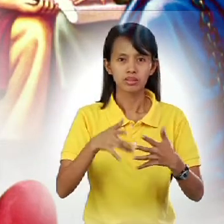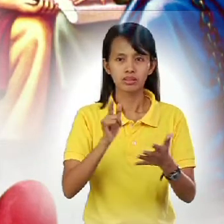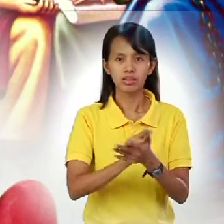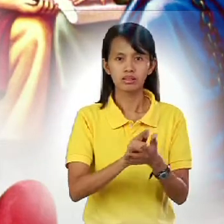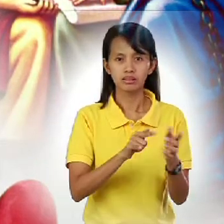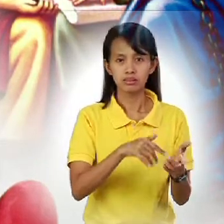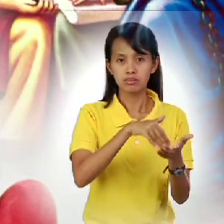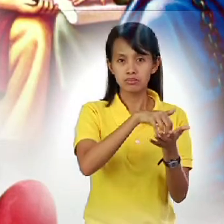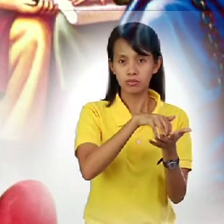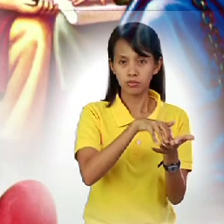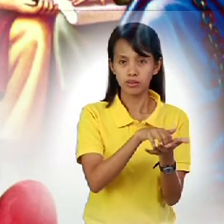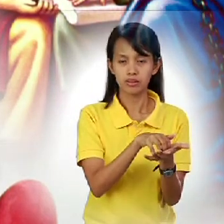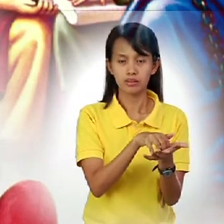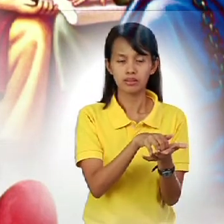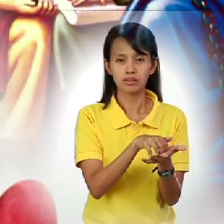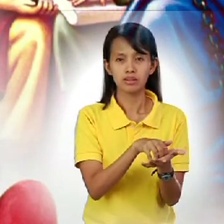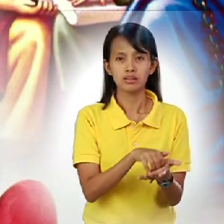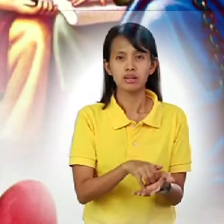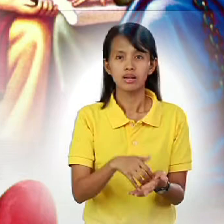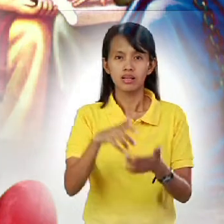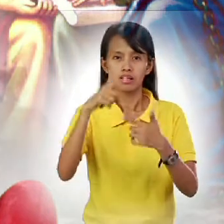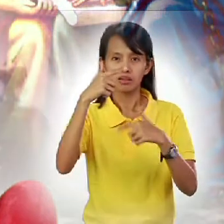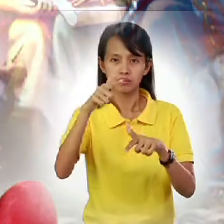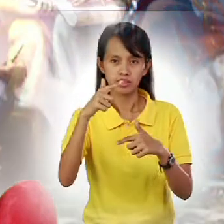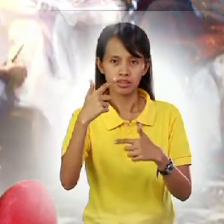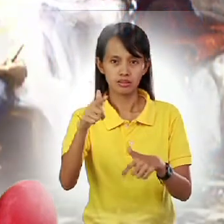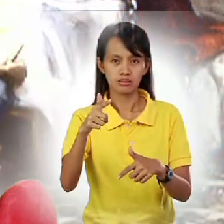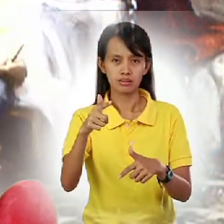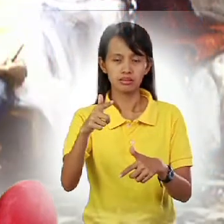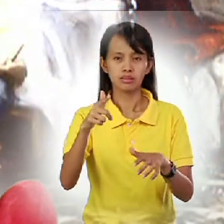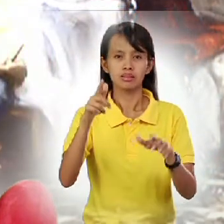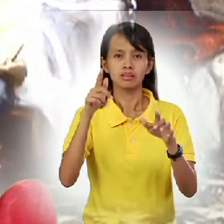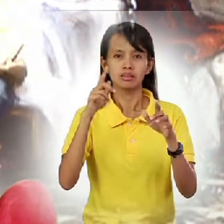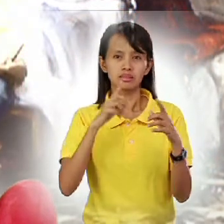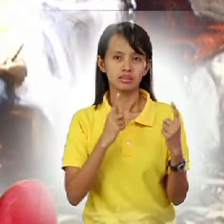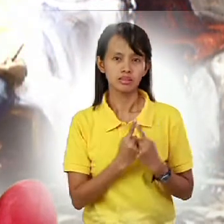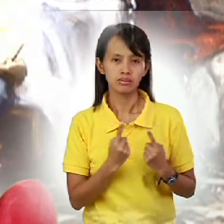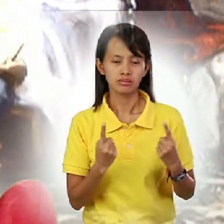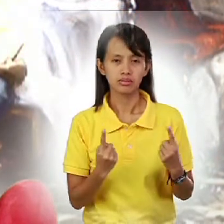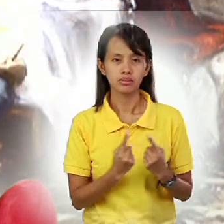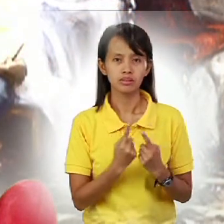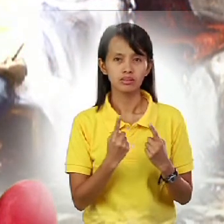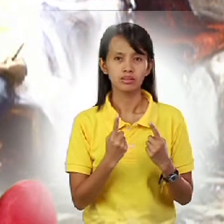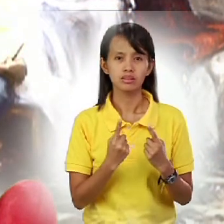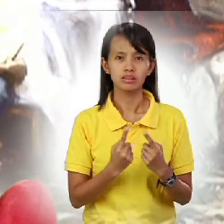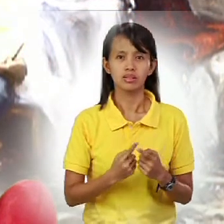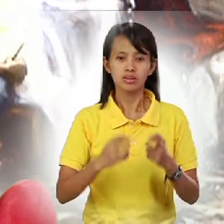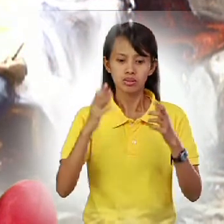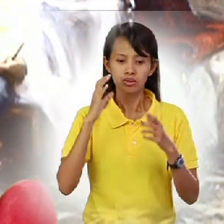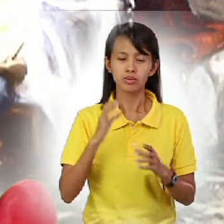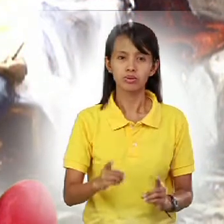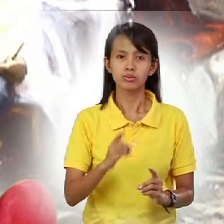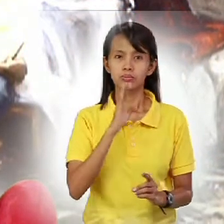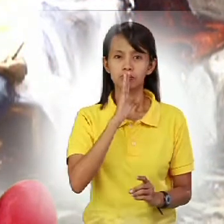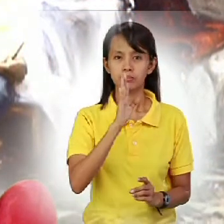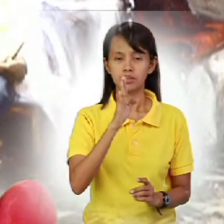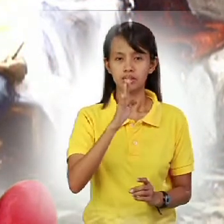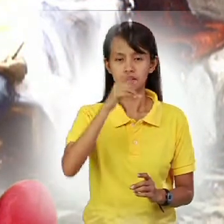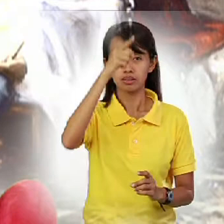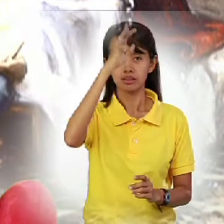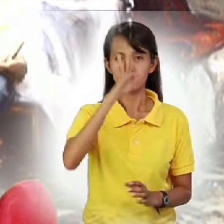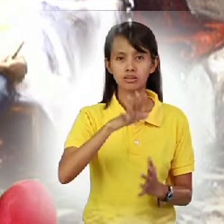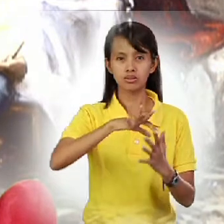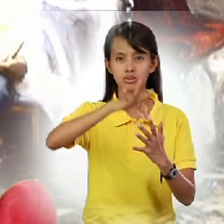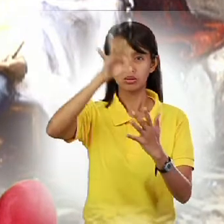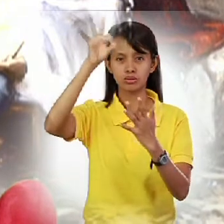he, weak as he is, limited as he is, sinful as he is, could be